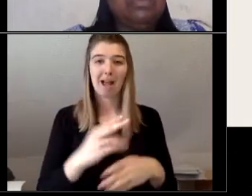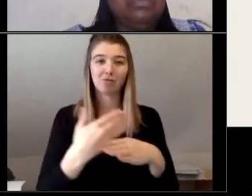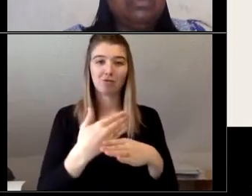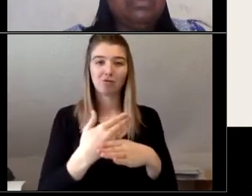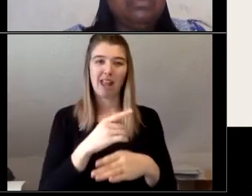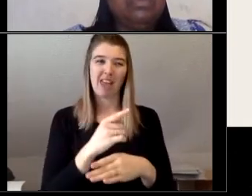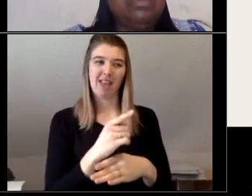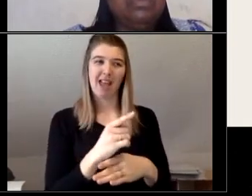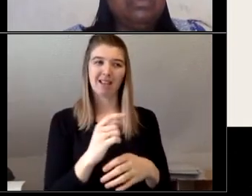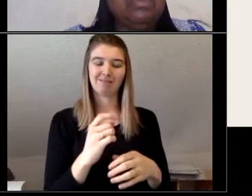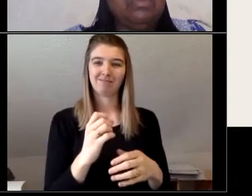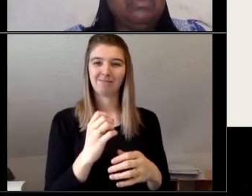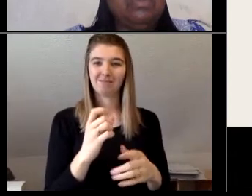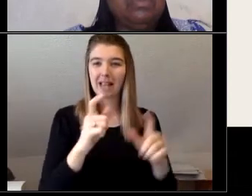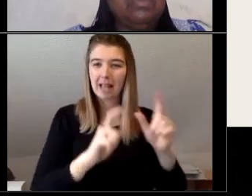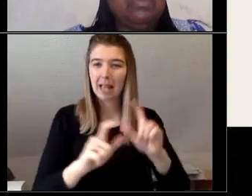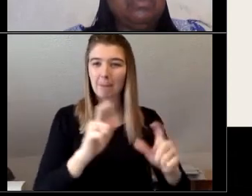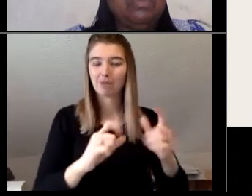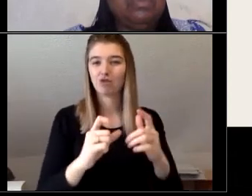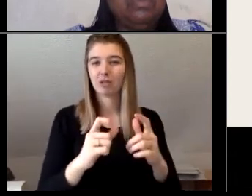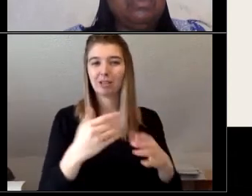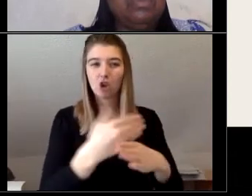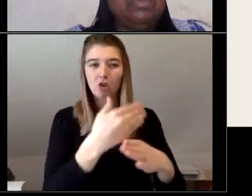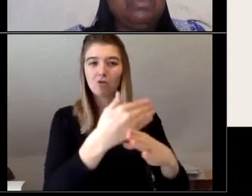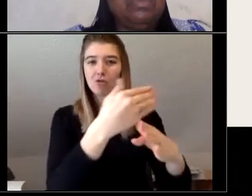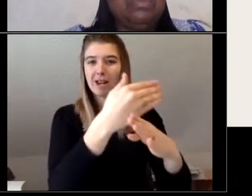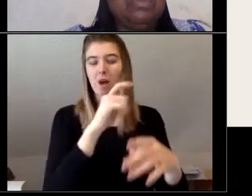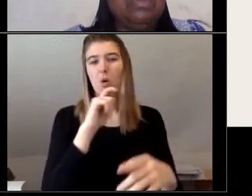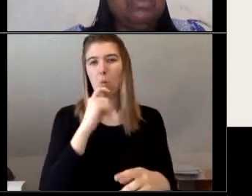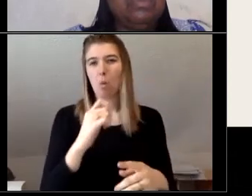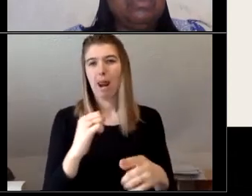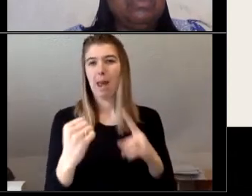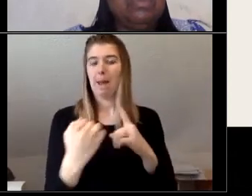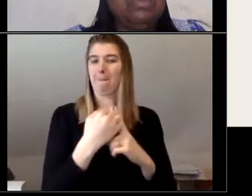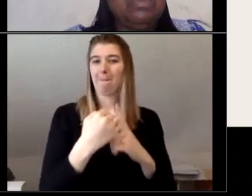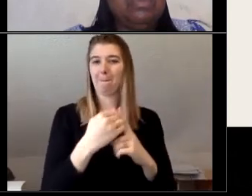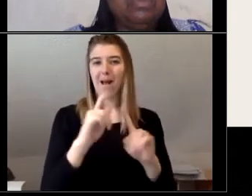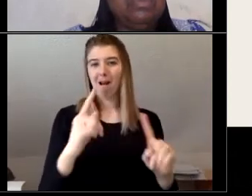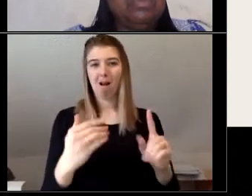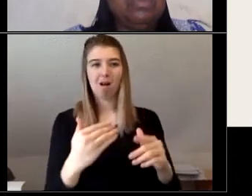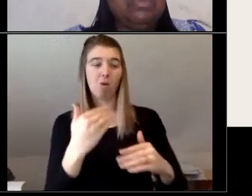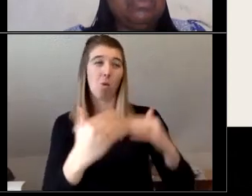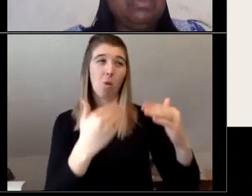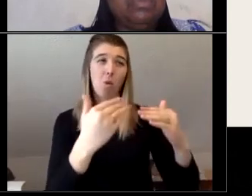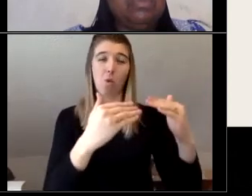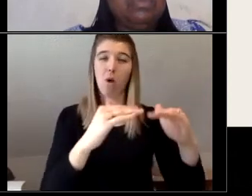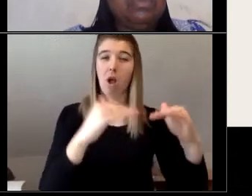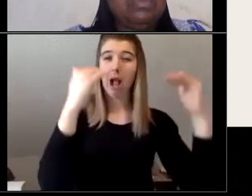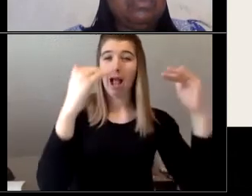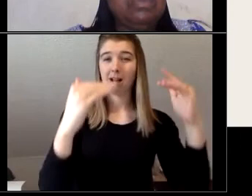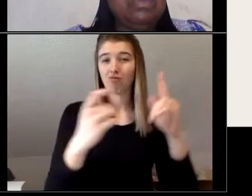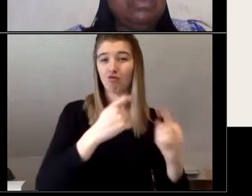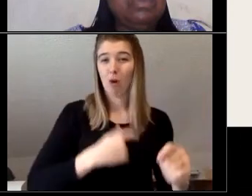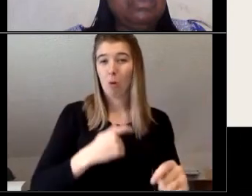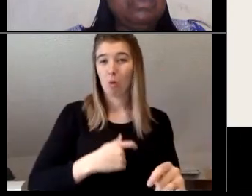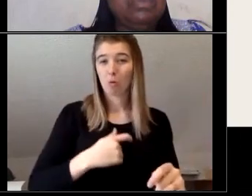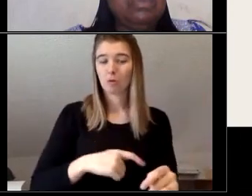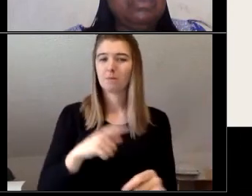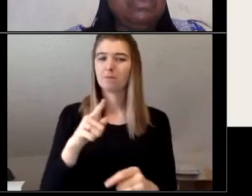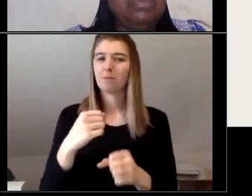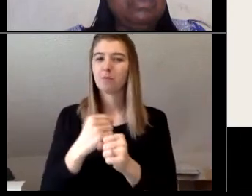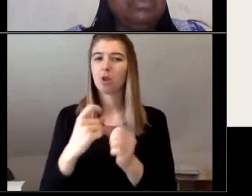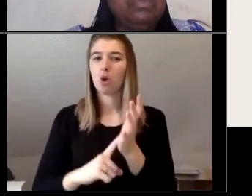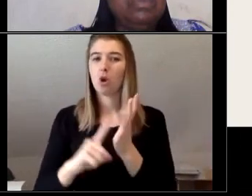impact on the roles they're able to reach later on. Gloria, you talked a lot about how women in Nigeria are